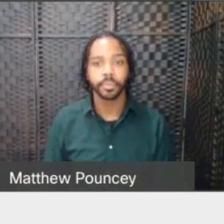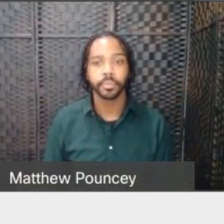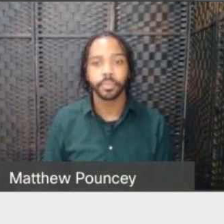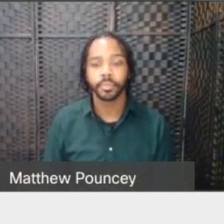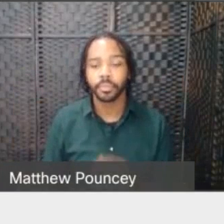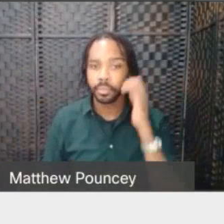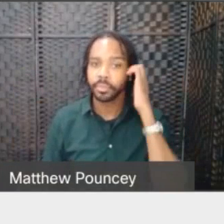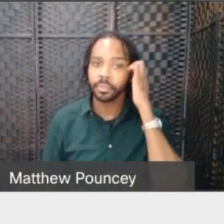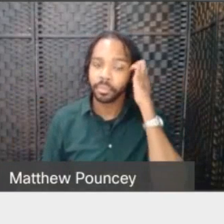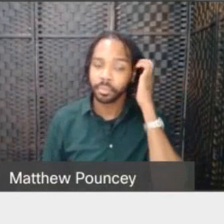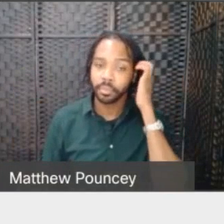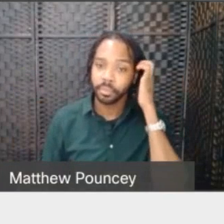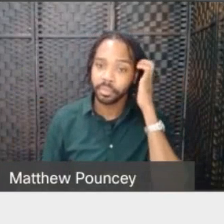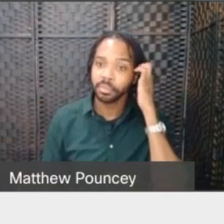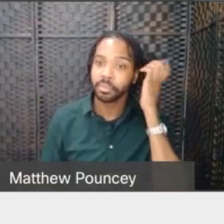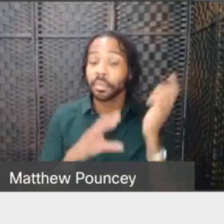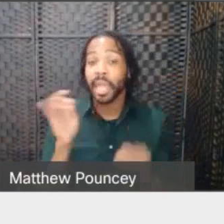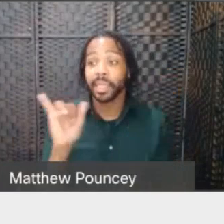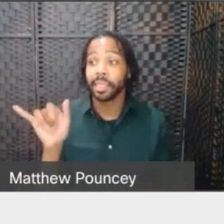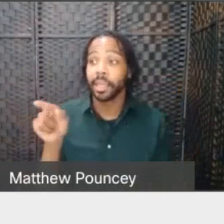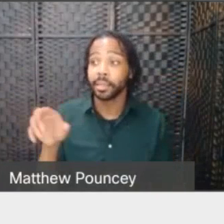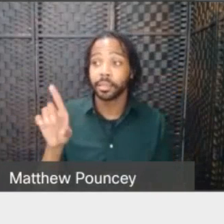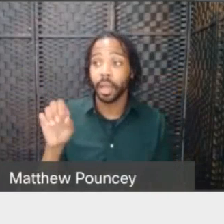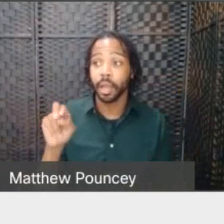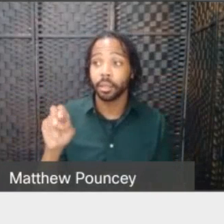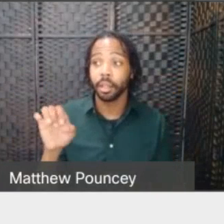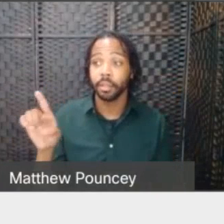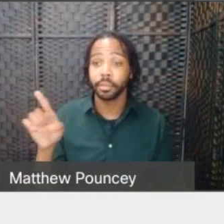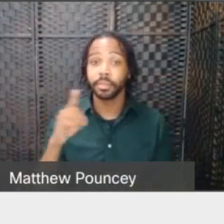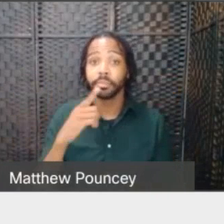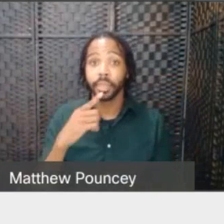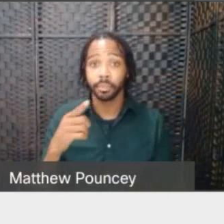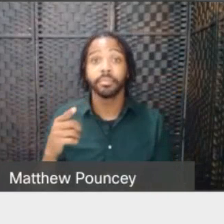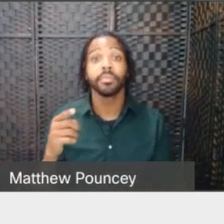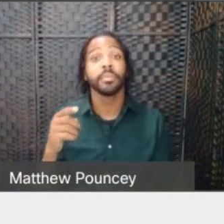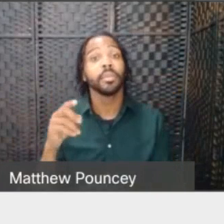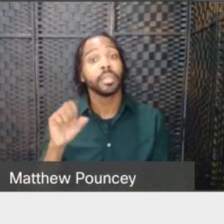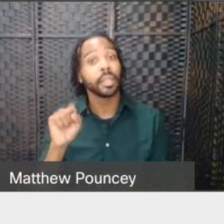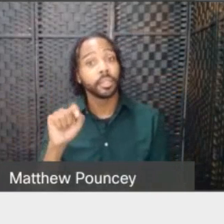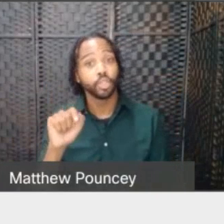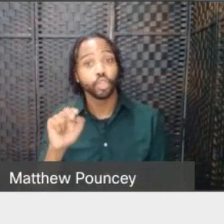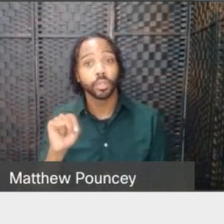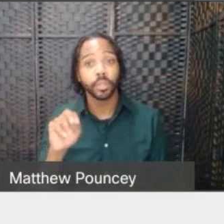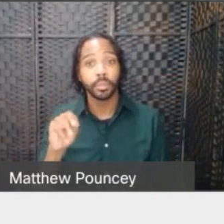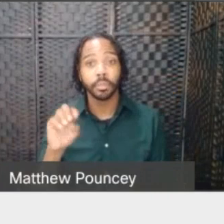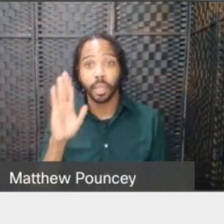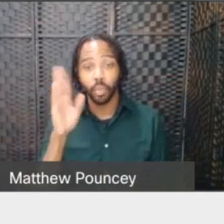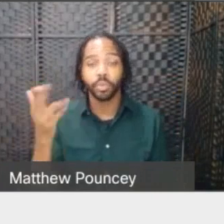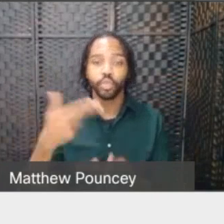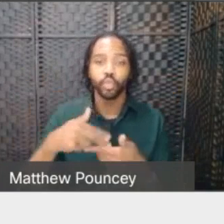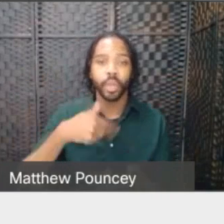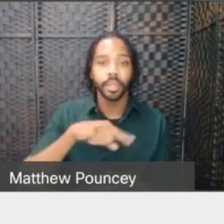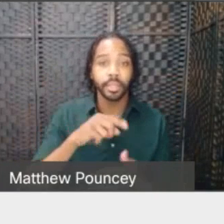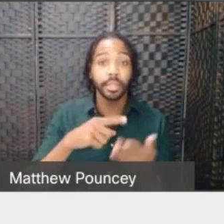And as Donald said, folks from Station MD will be here next week, and they will also be at